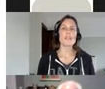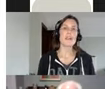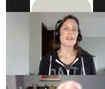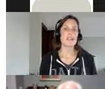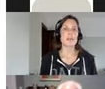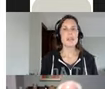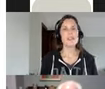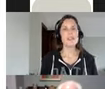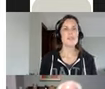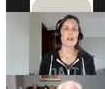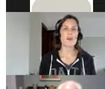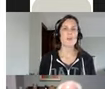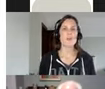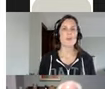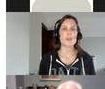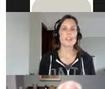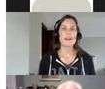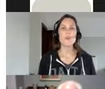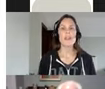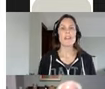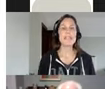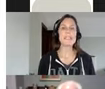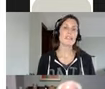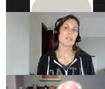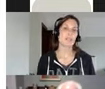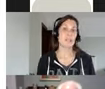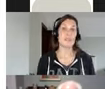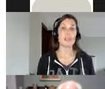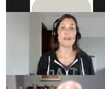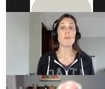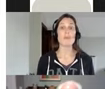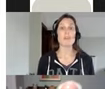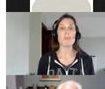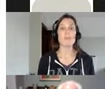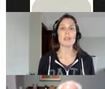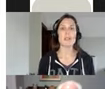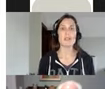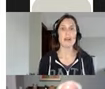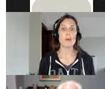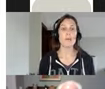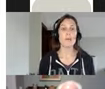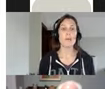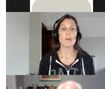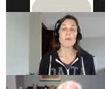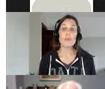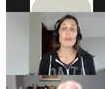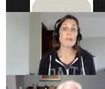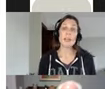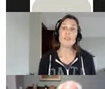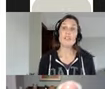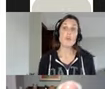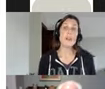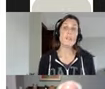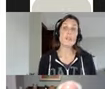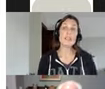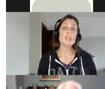their understanding and expectation for how the world works and what they see as being sufficiently important to represent on the map. So with that becomes